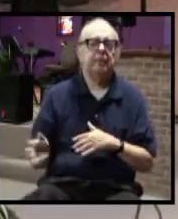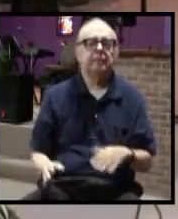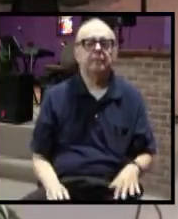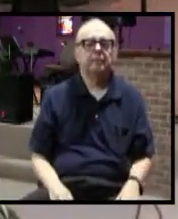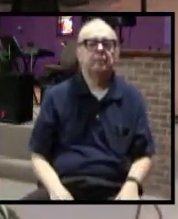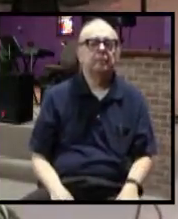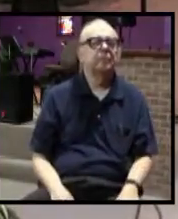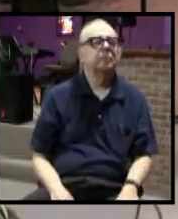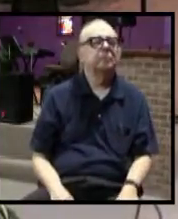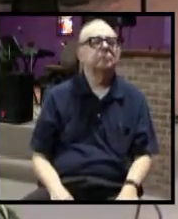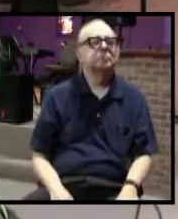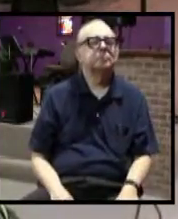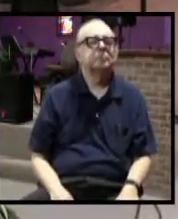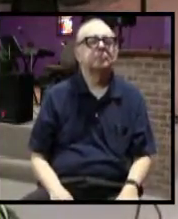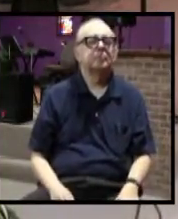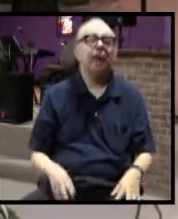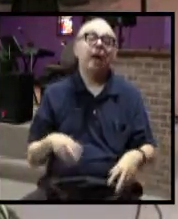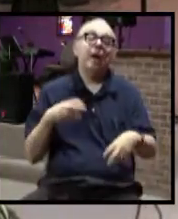they.